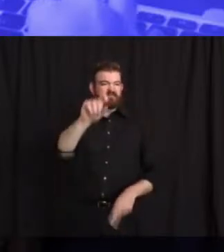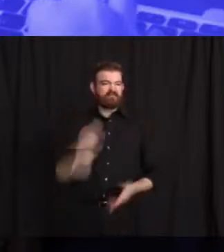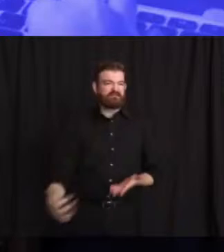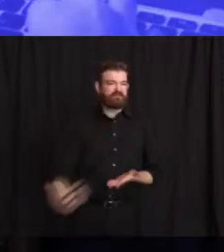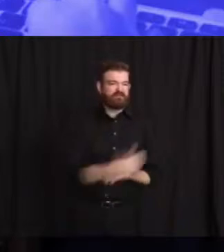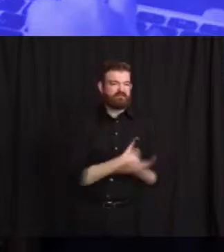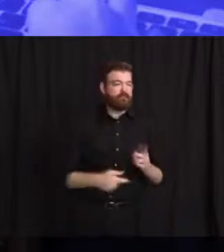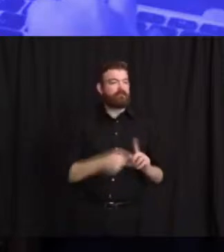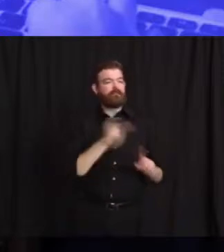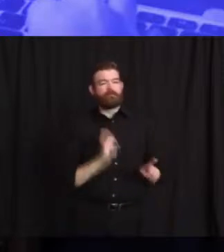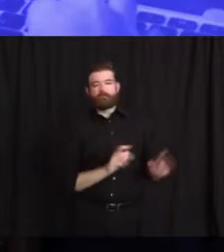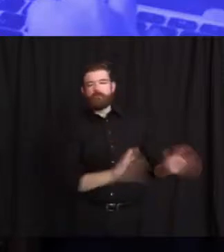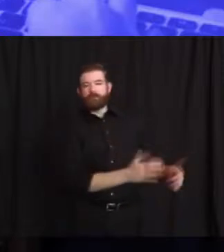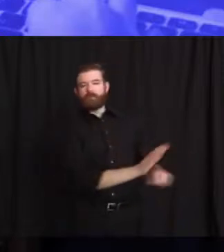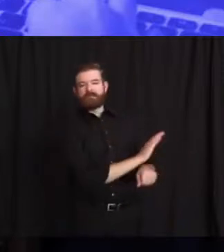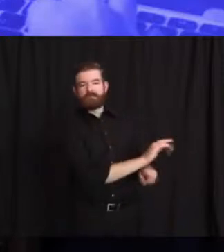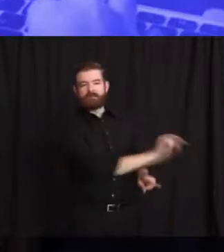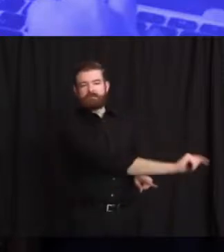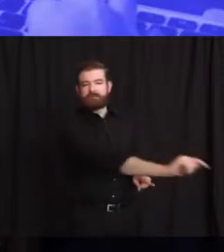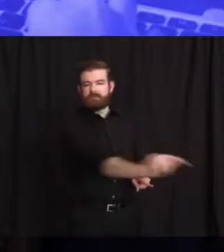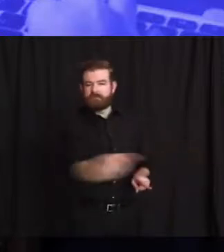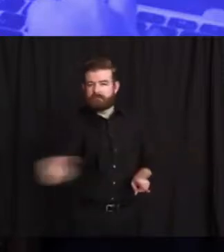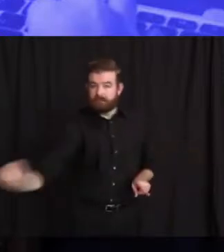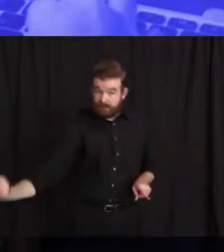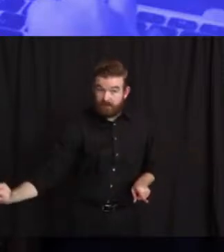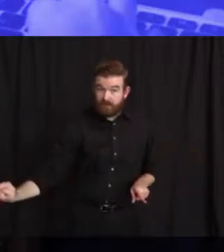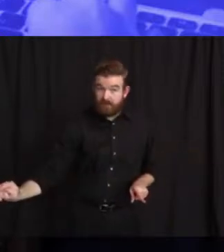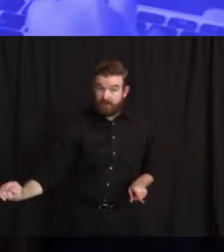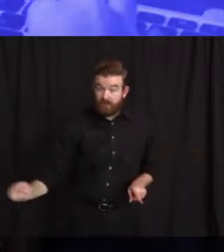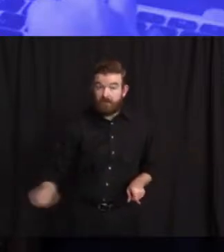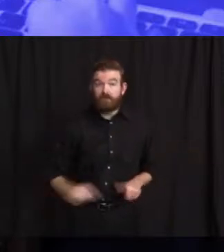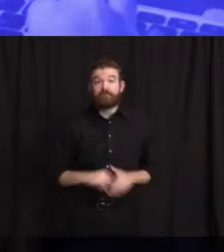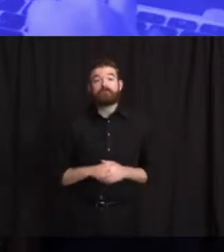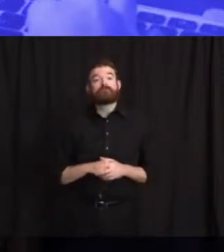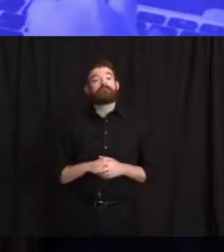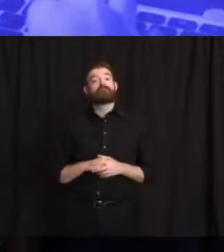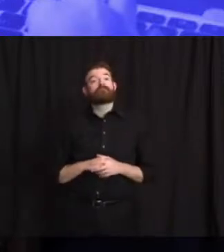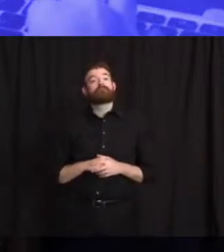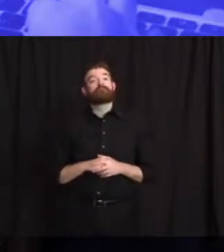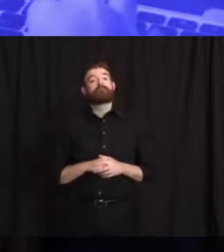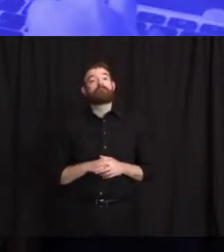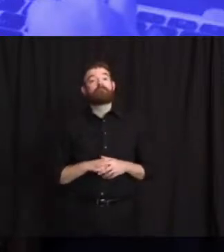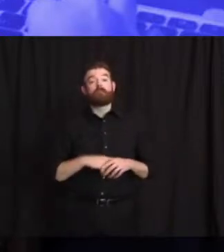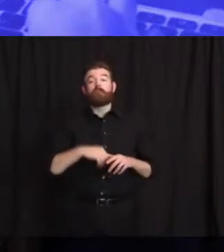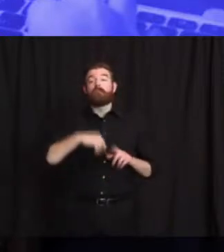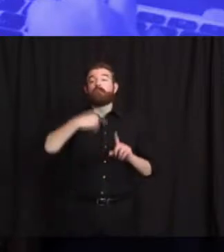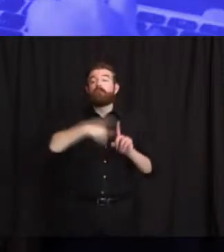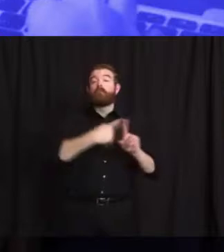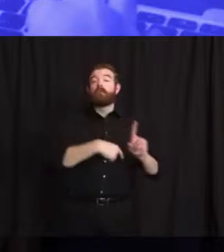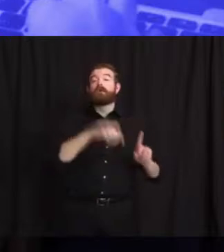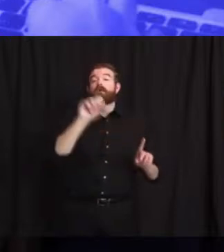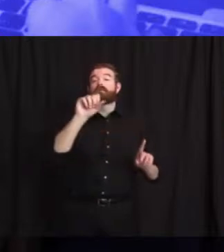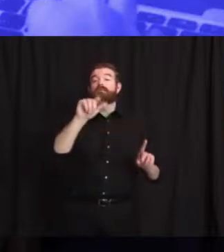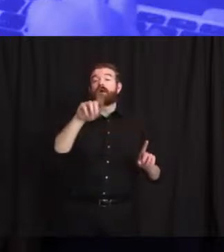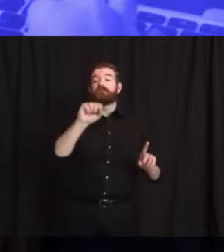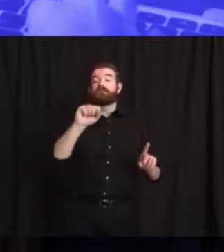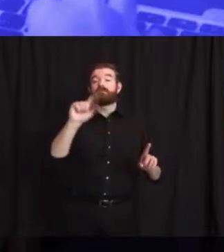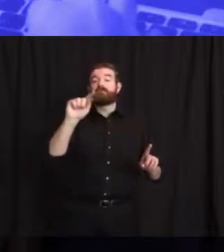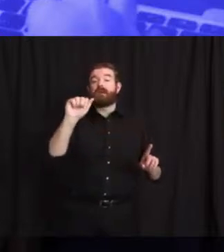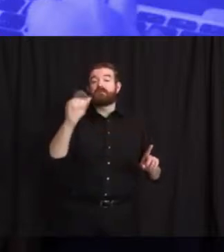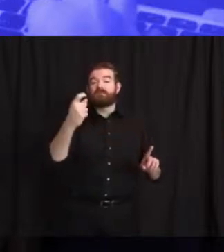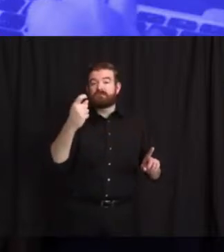For context, the worst sales tax month during the Great Recession in 2008-09 saw a decline